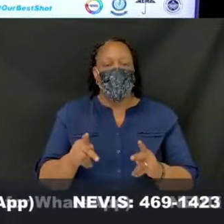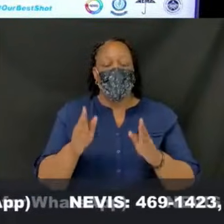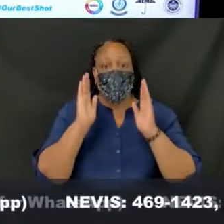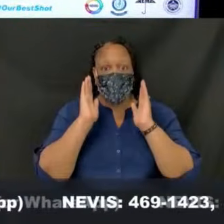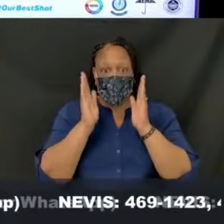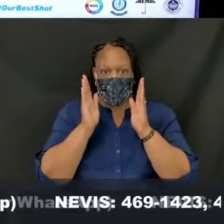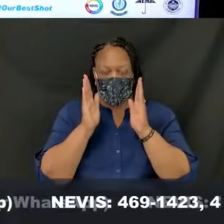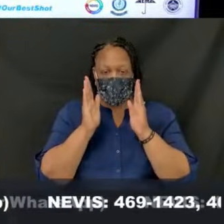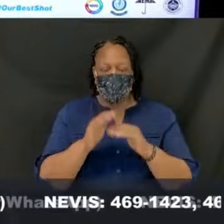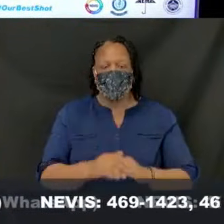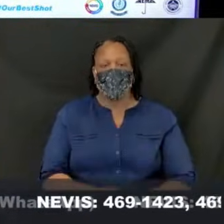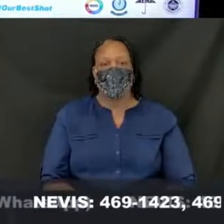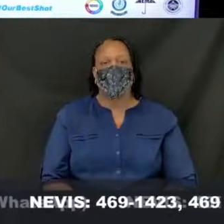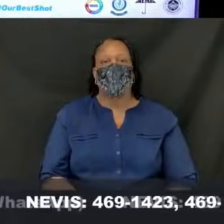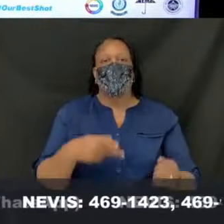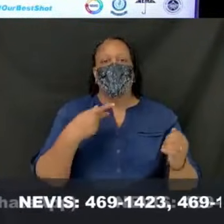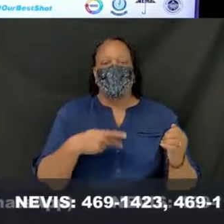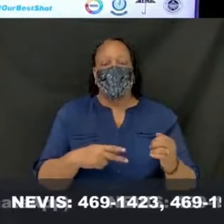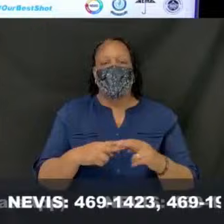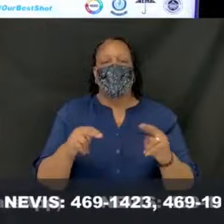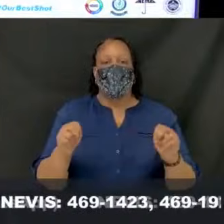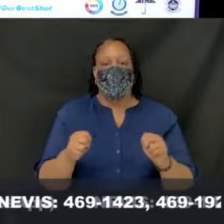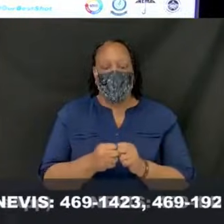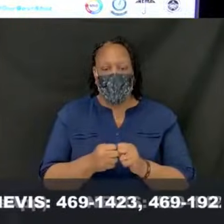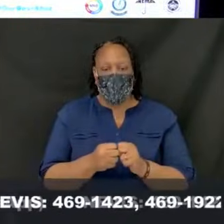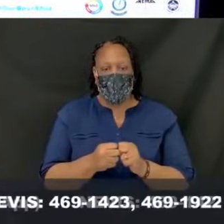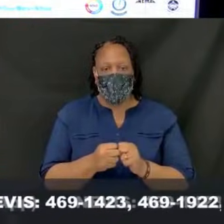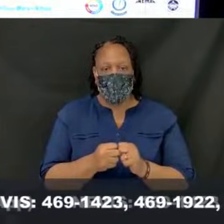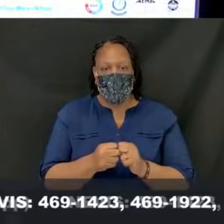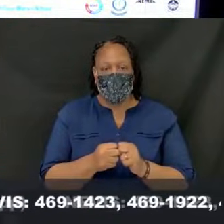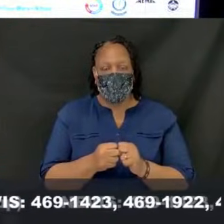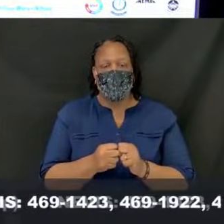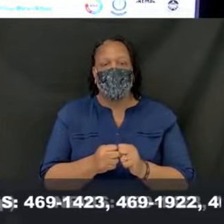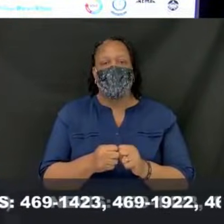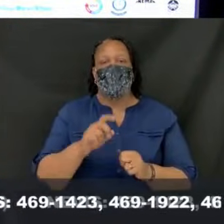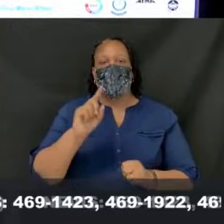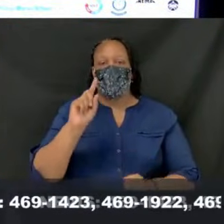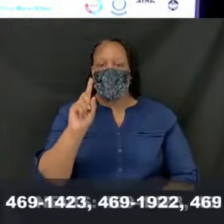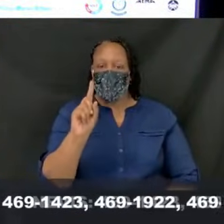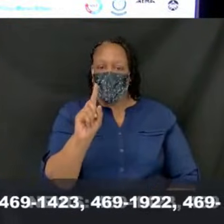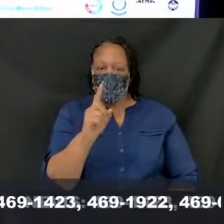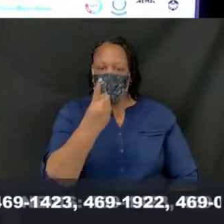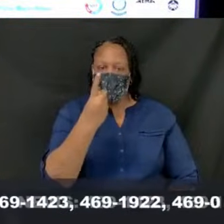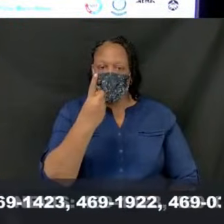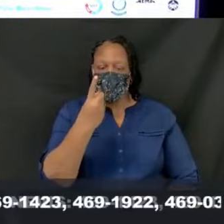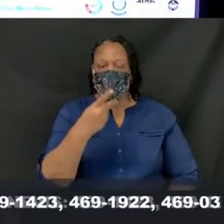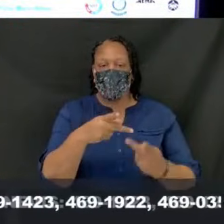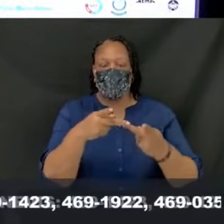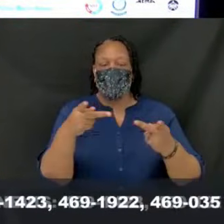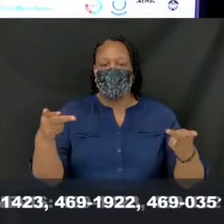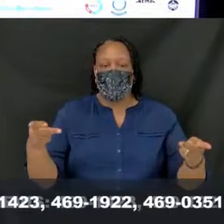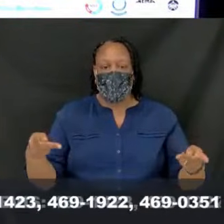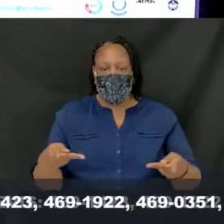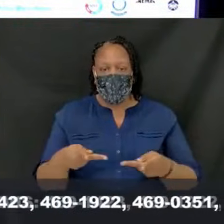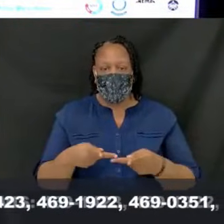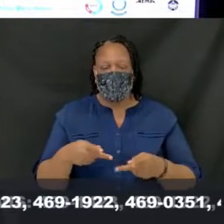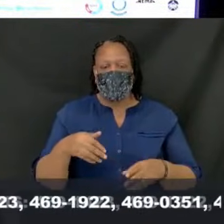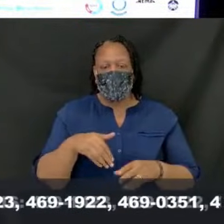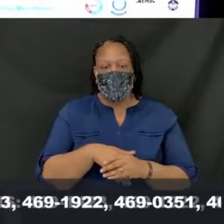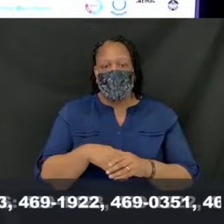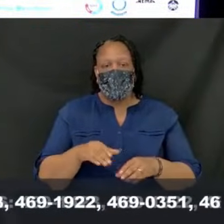St. Kitts and Nevis has the fortune of being the first and leading jurisdiction within